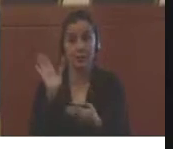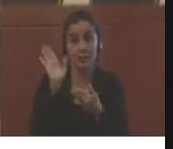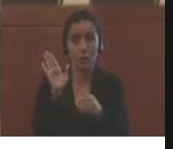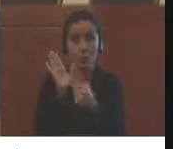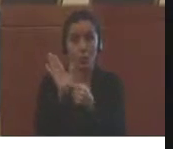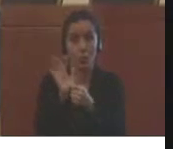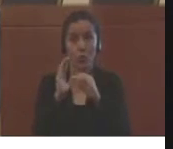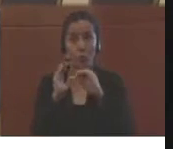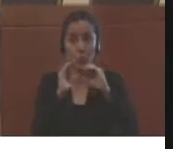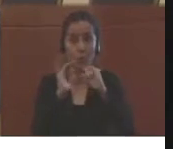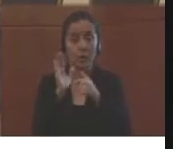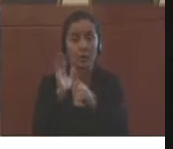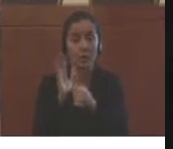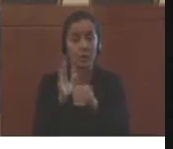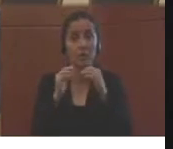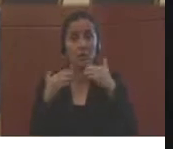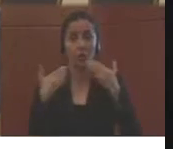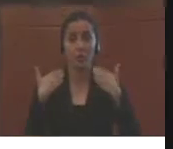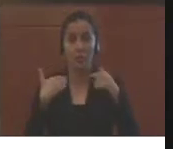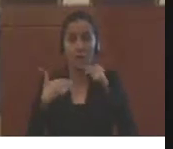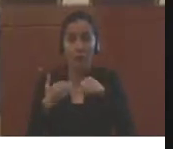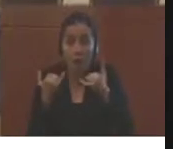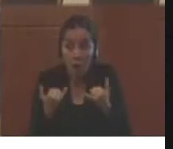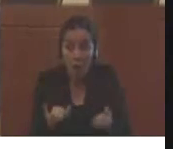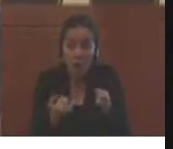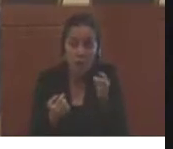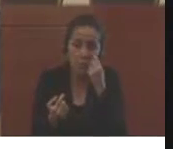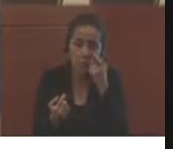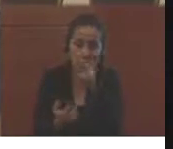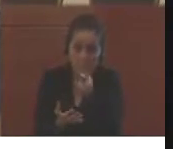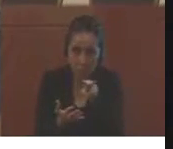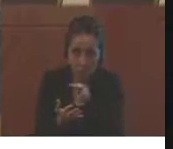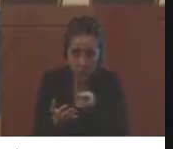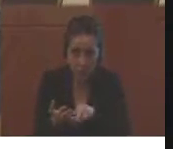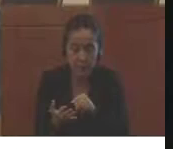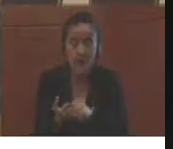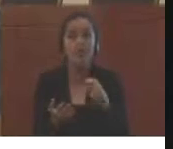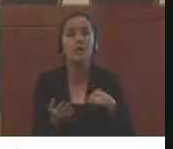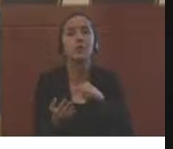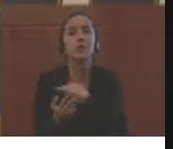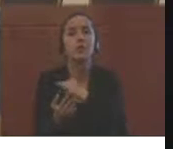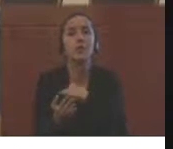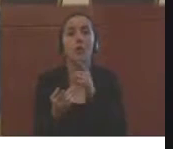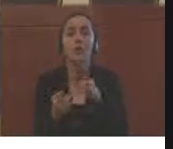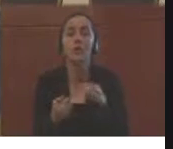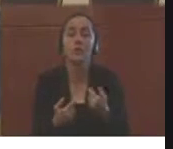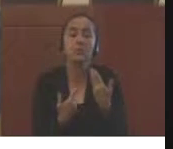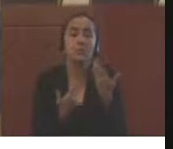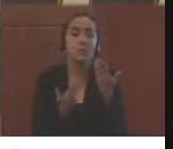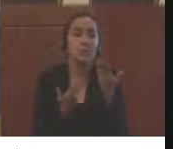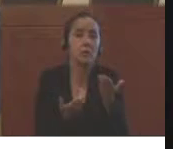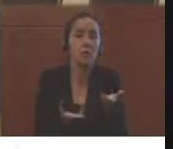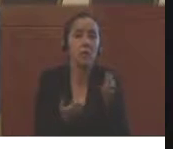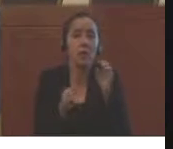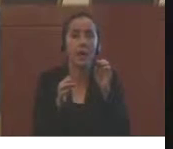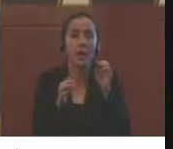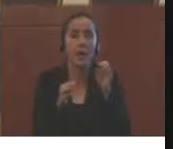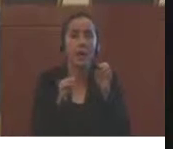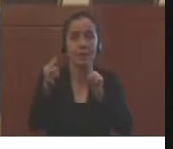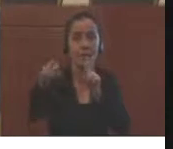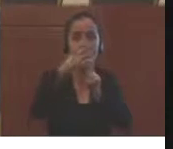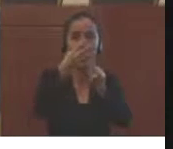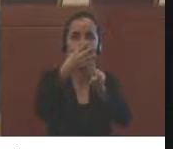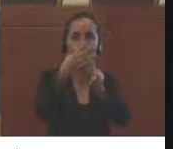In addition to the communiqué of Guayaquil, which is the document that we will review now, we are going to